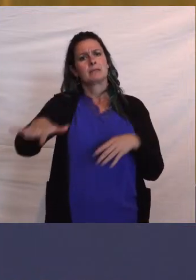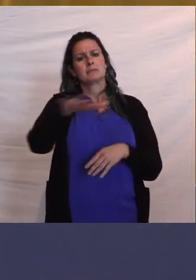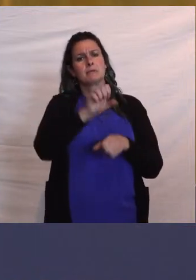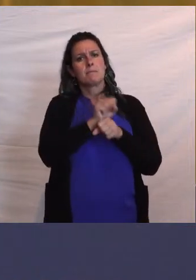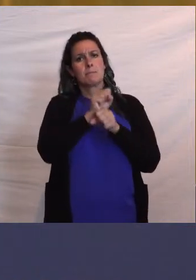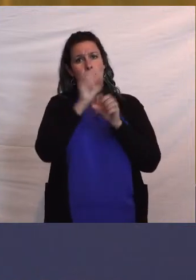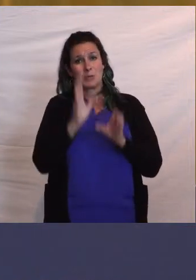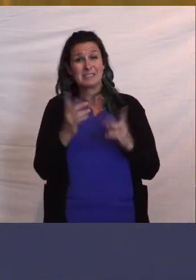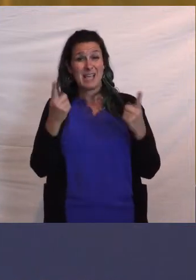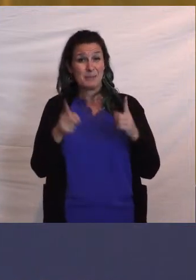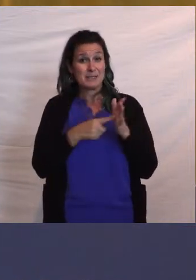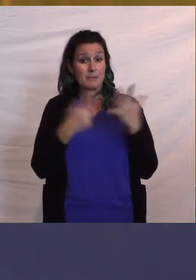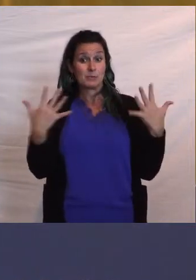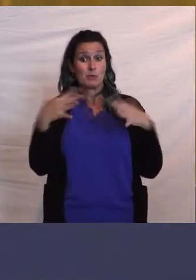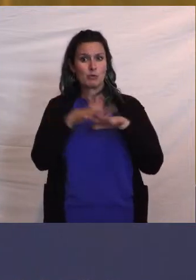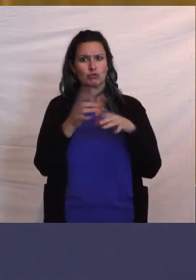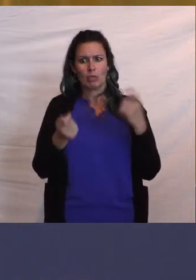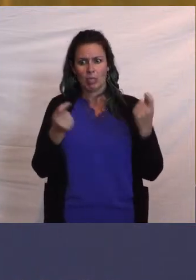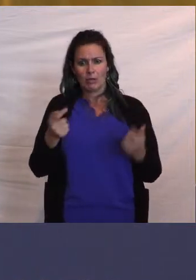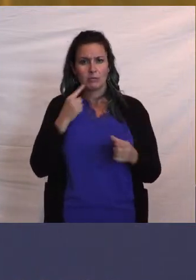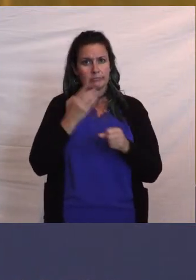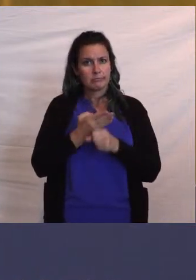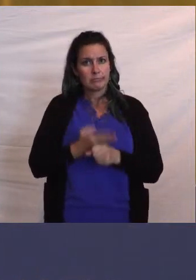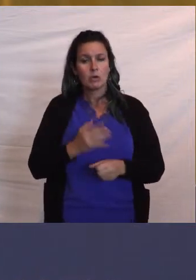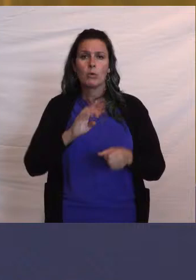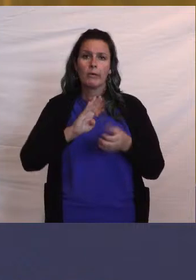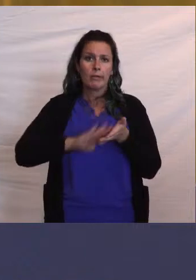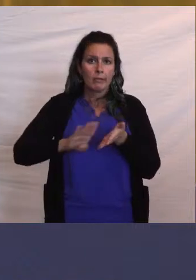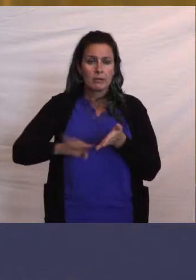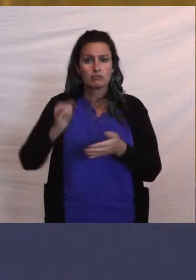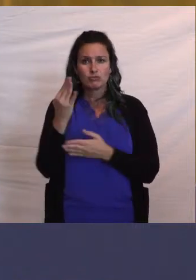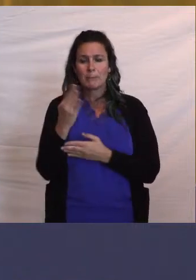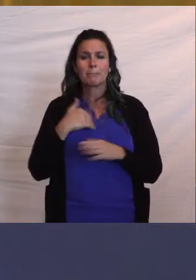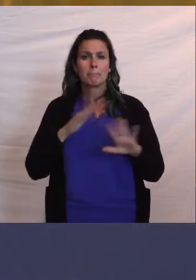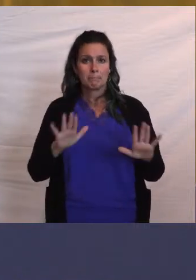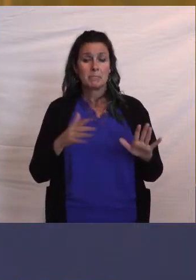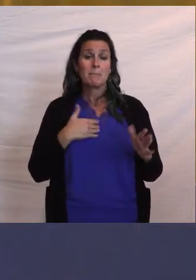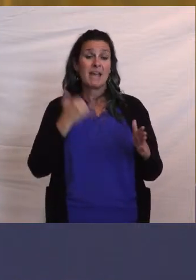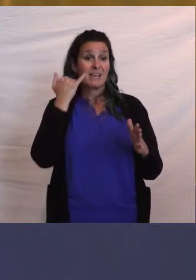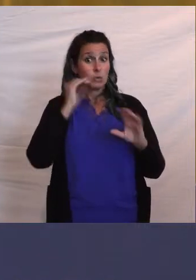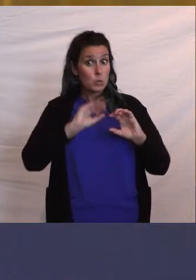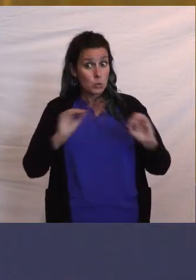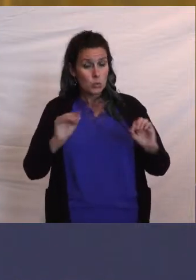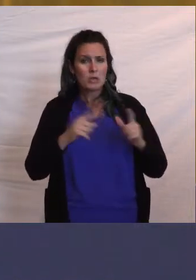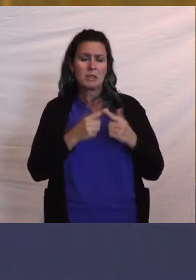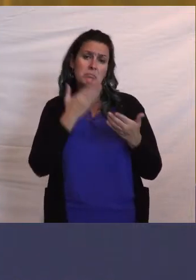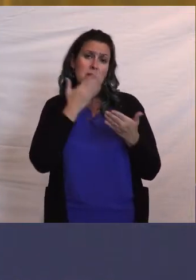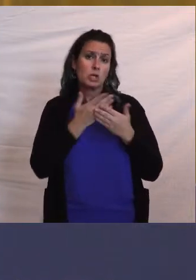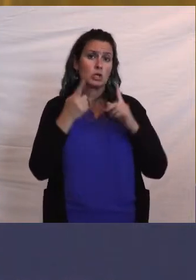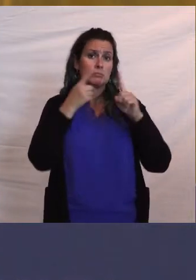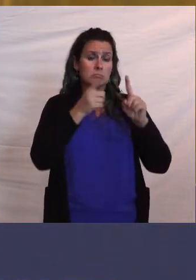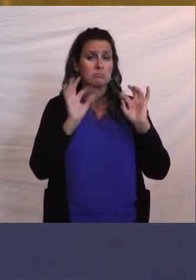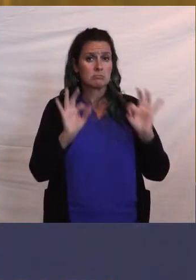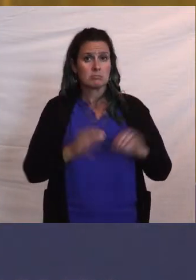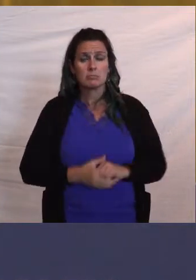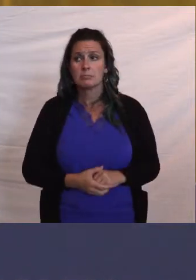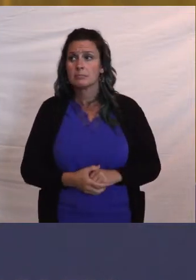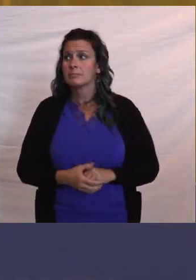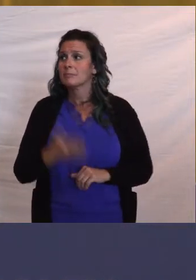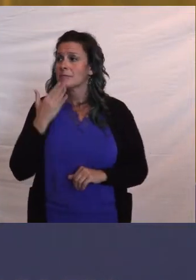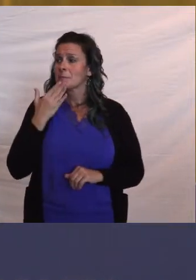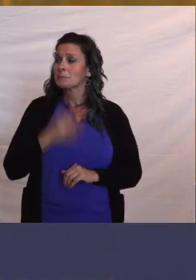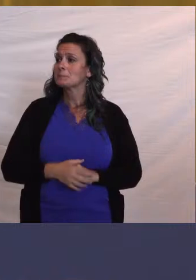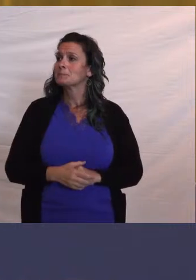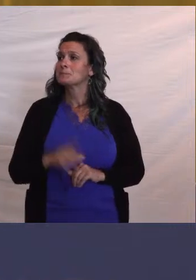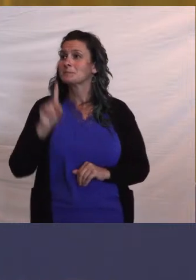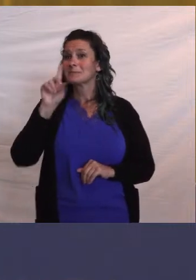you have mergers, then that may be a good thing to pursue, but I don't have any specifics on the details. Thank you. Dave,